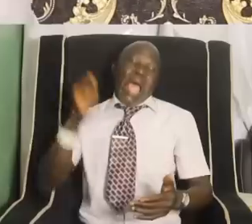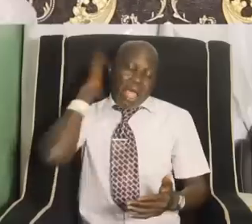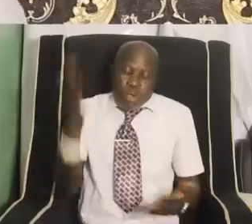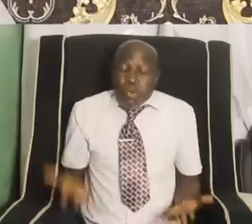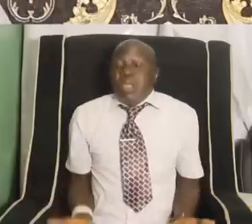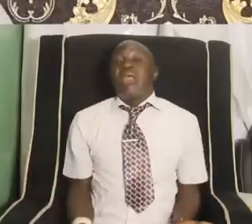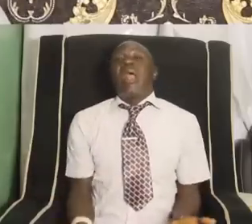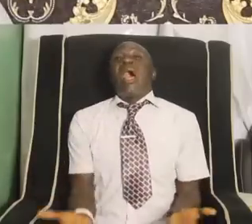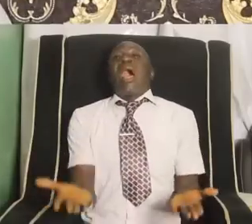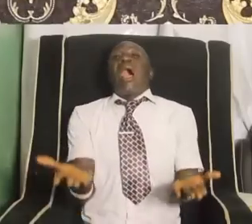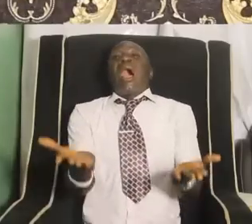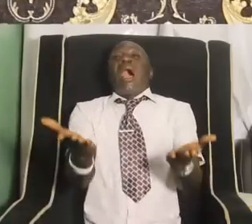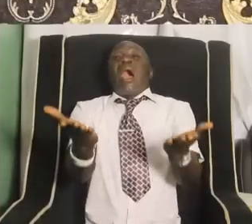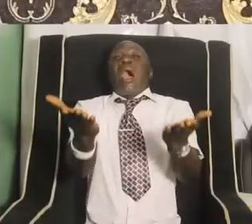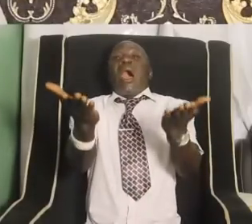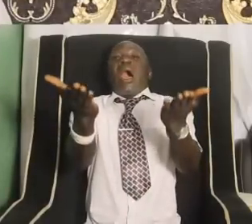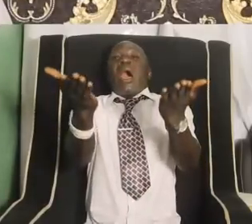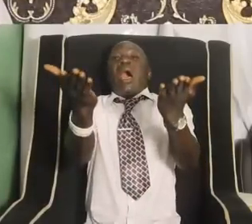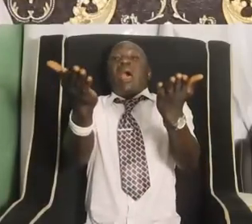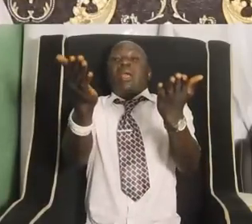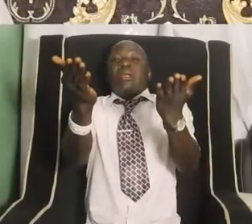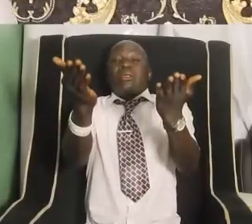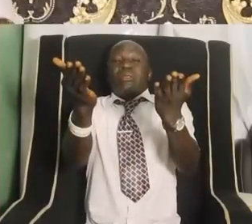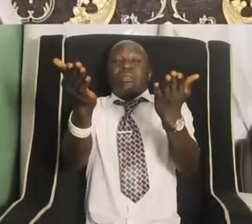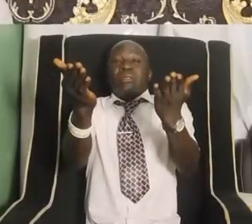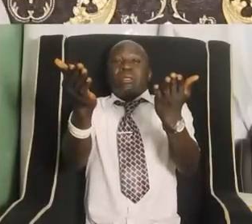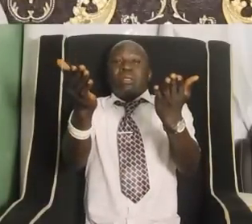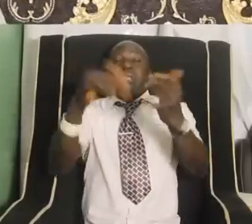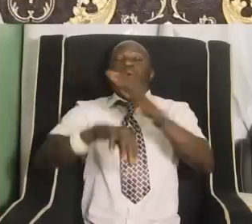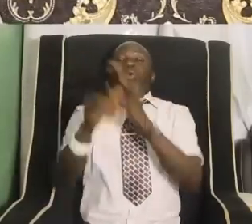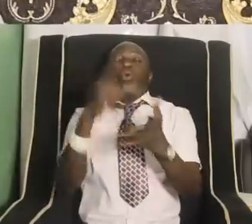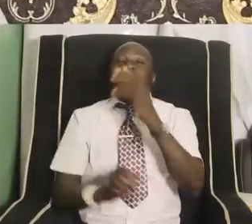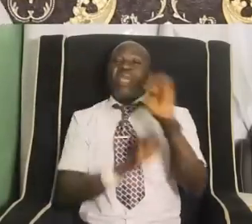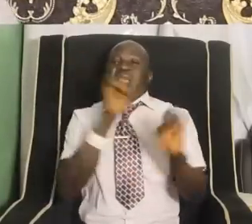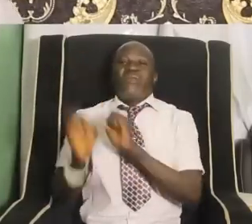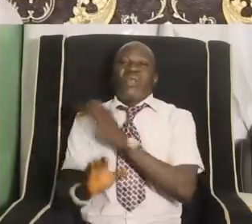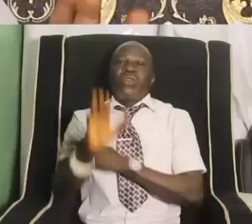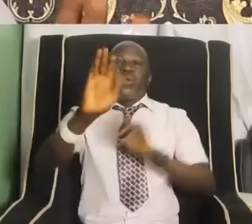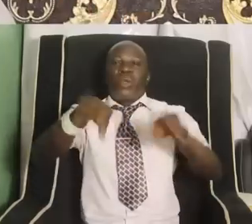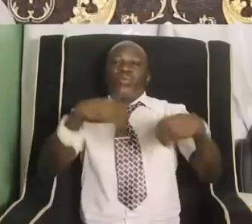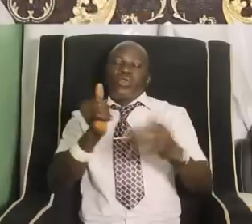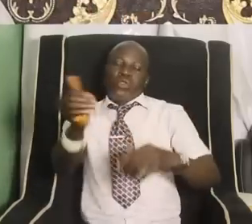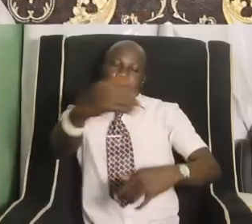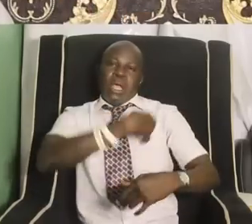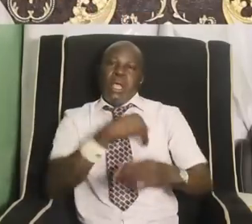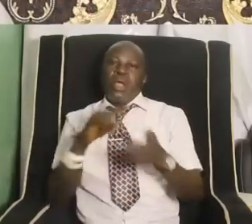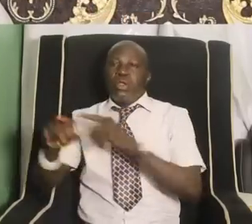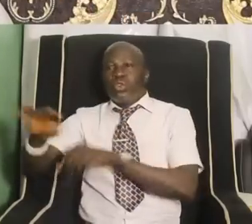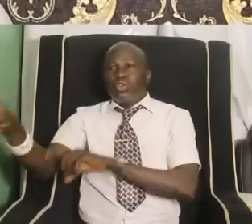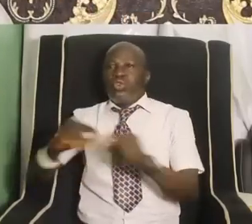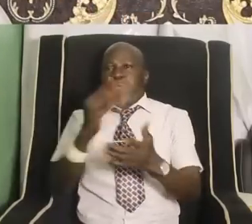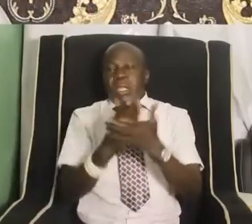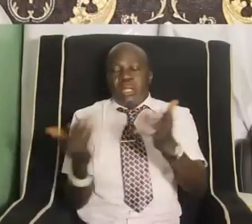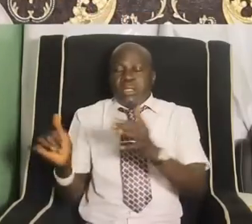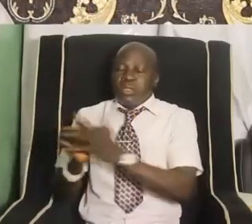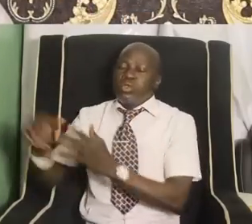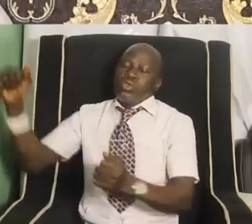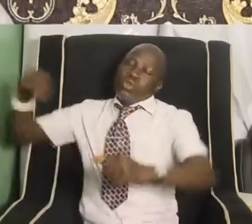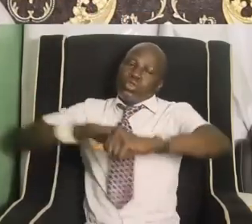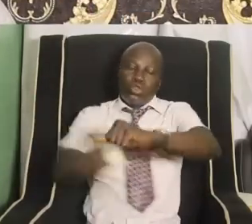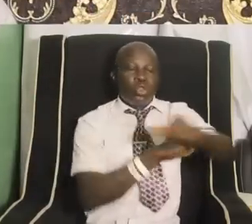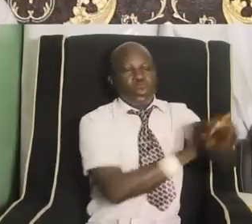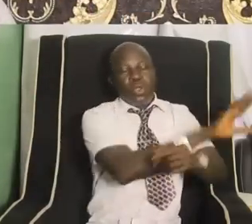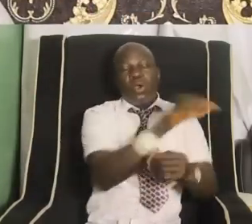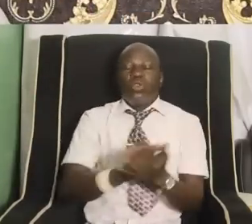Because I lay it to your heart. to do anything, to support this